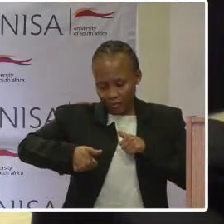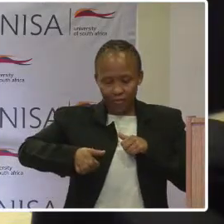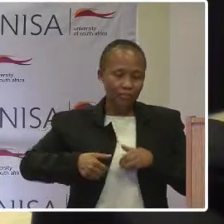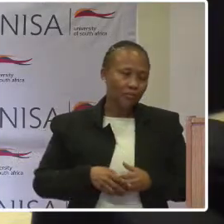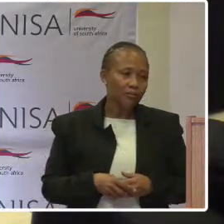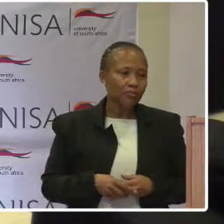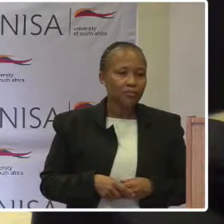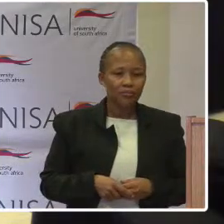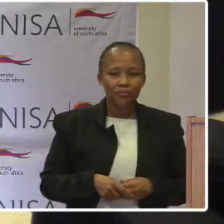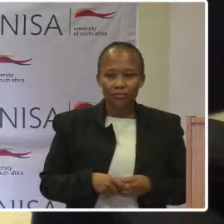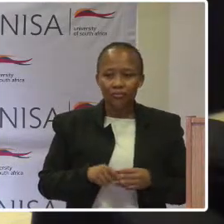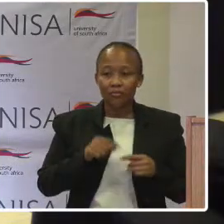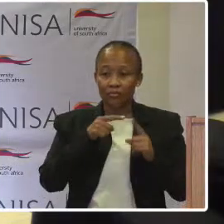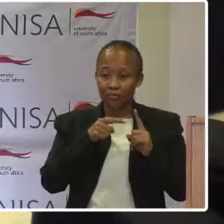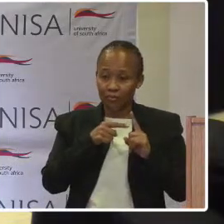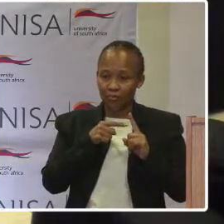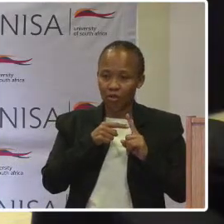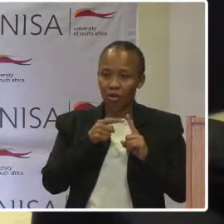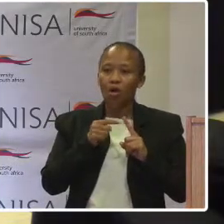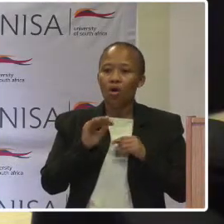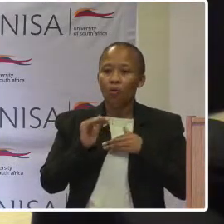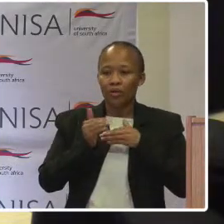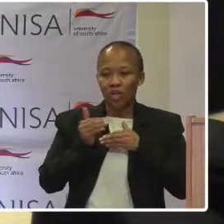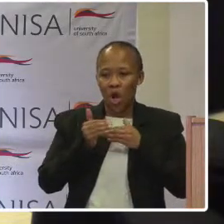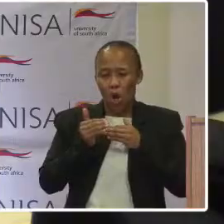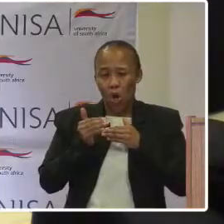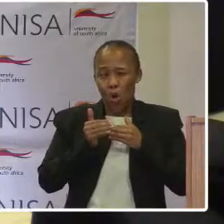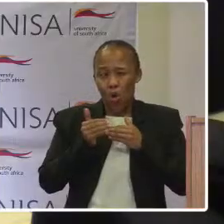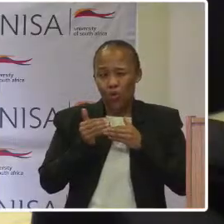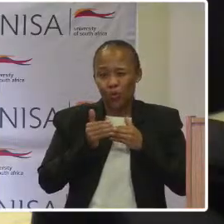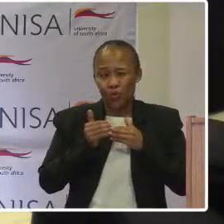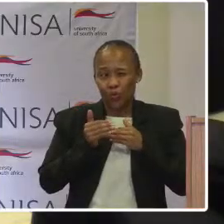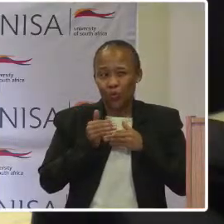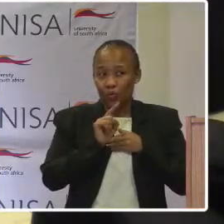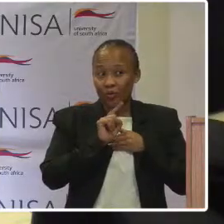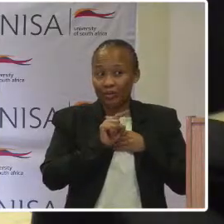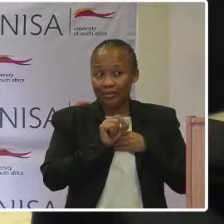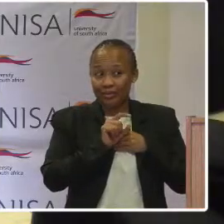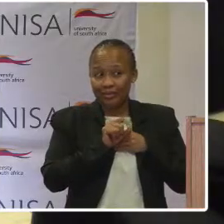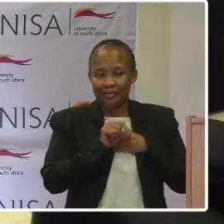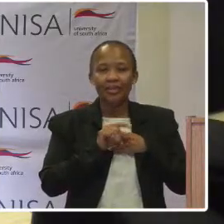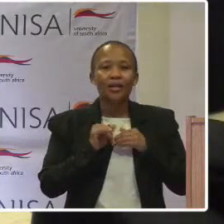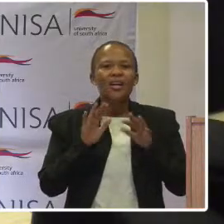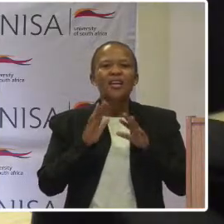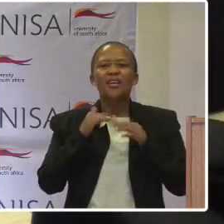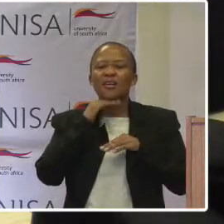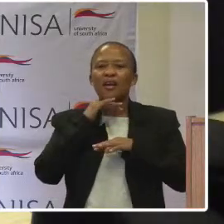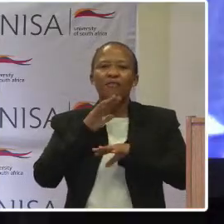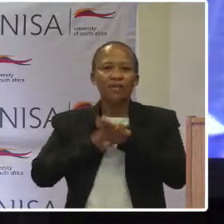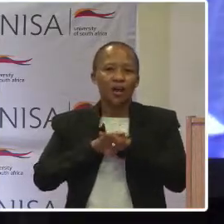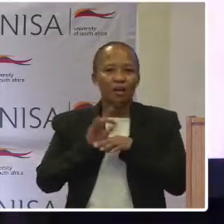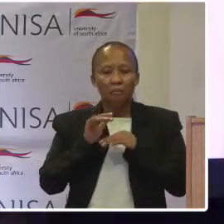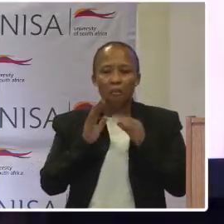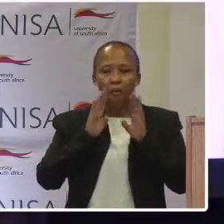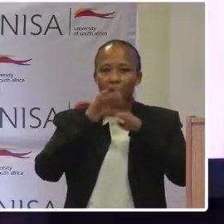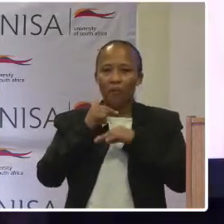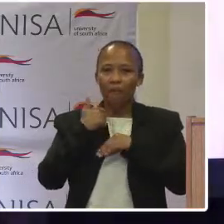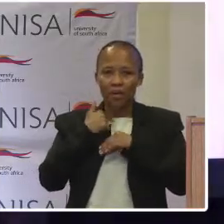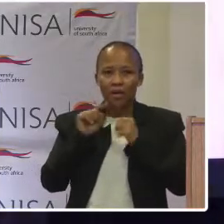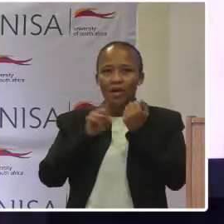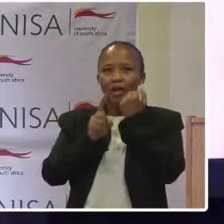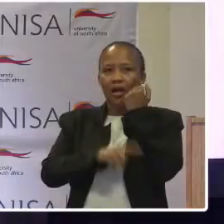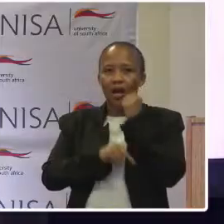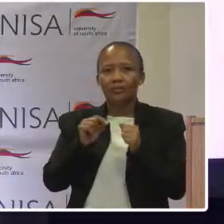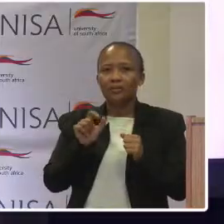Not quite there yet, but very close. They say we must I try. don't have enough time. Oh. So let's take one last, and I'm going to close it all.